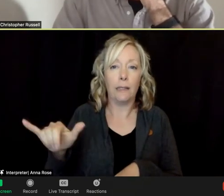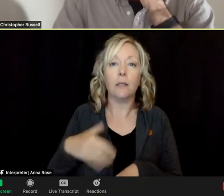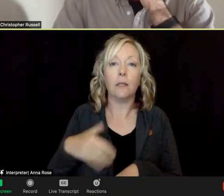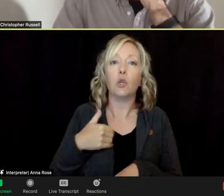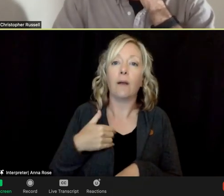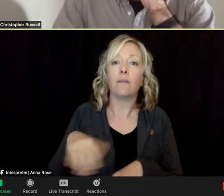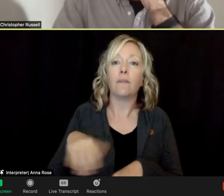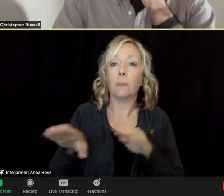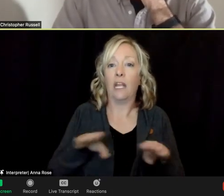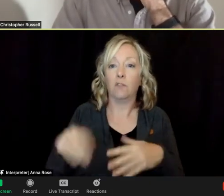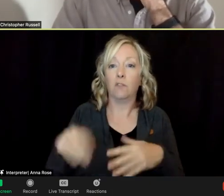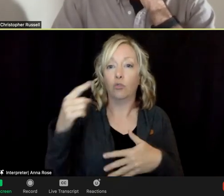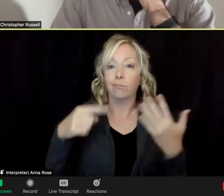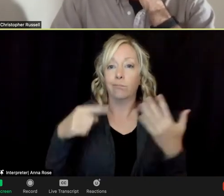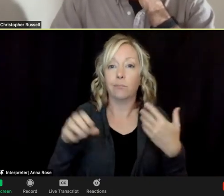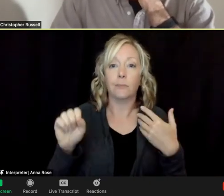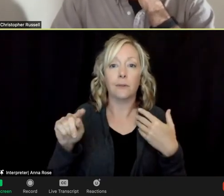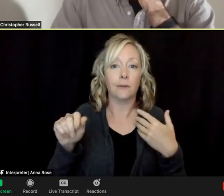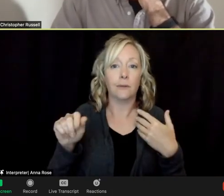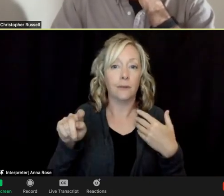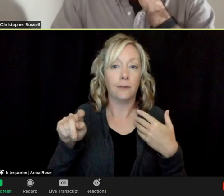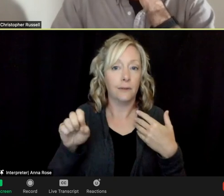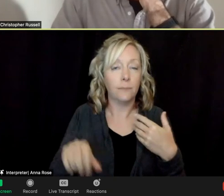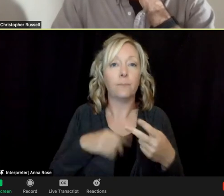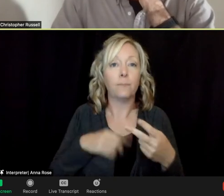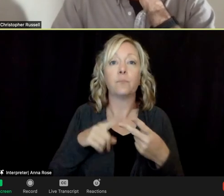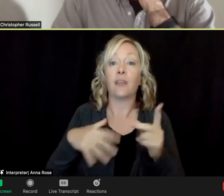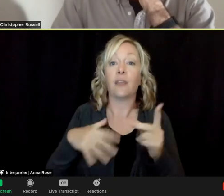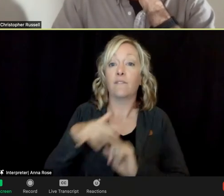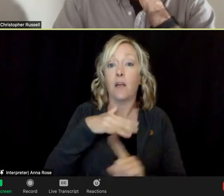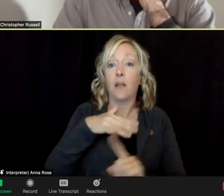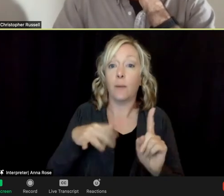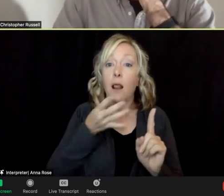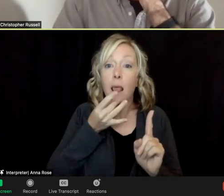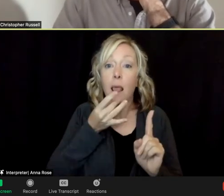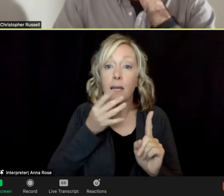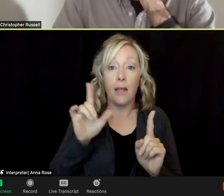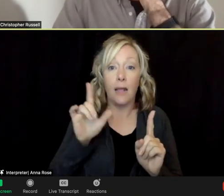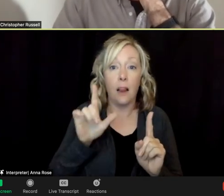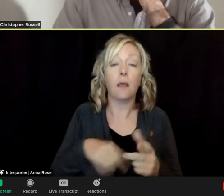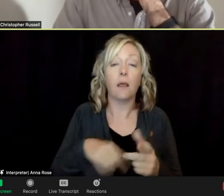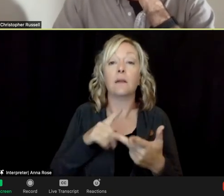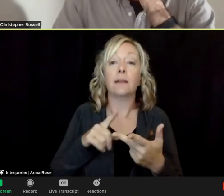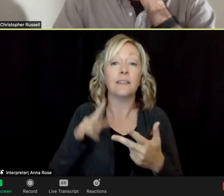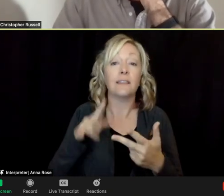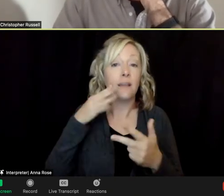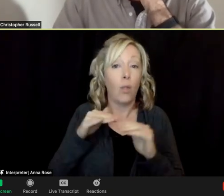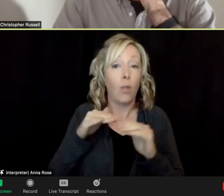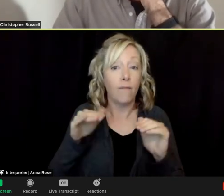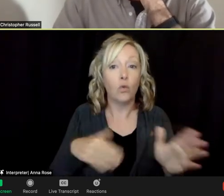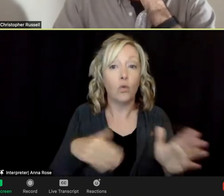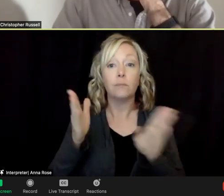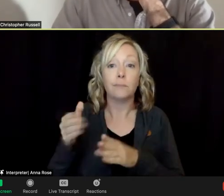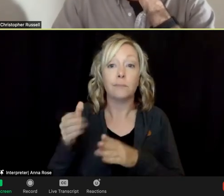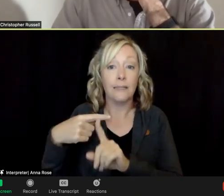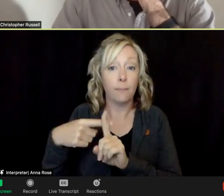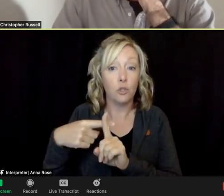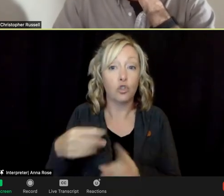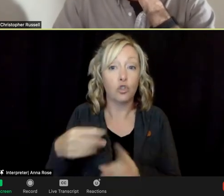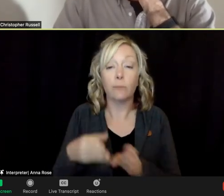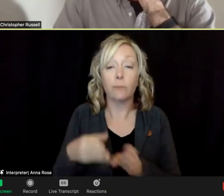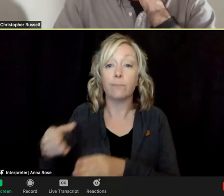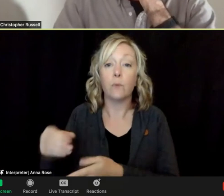behavior states. We're looking at the environmental lighting, the sound level, the temperature in the room, the position